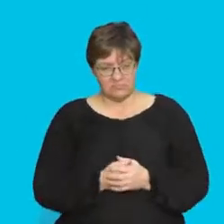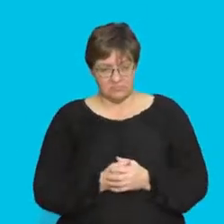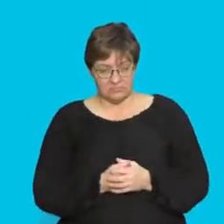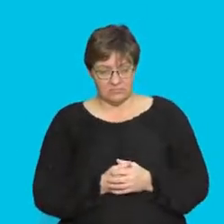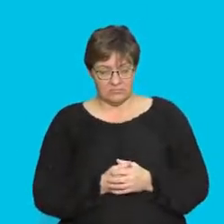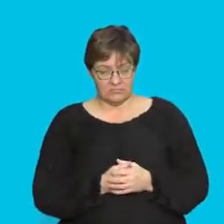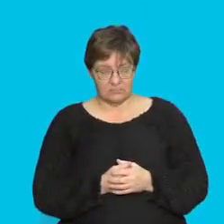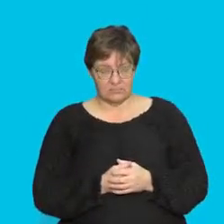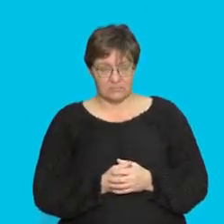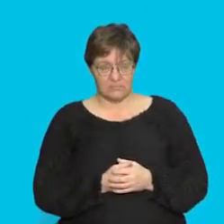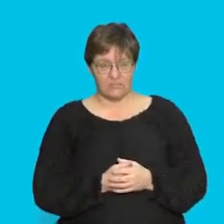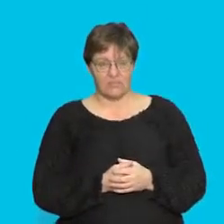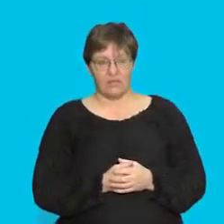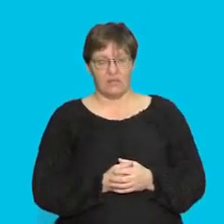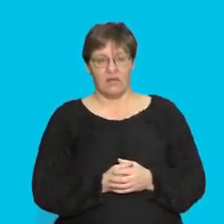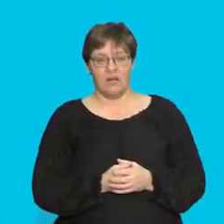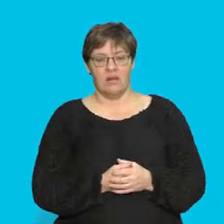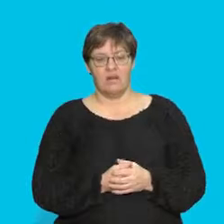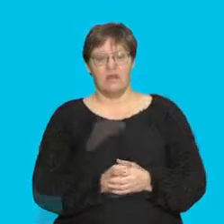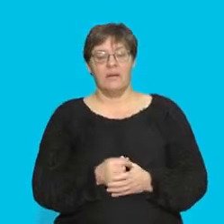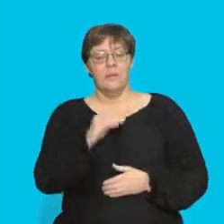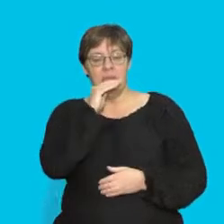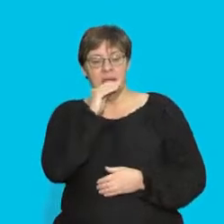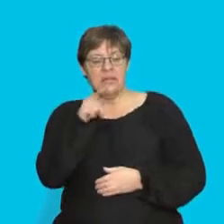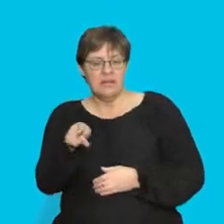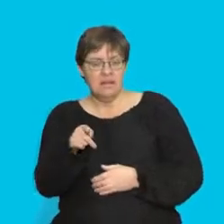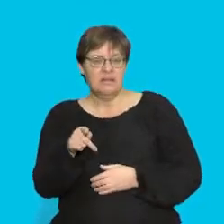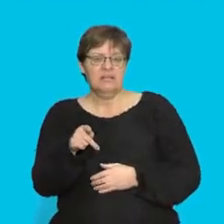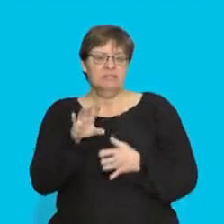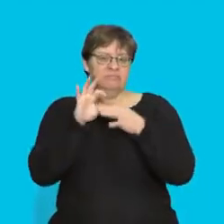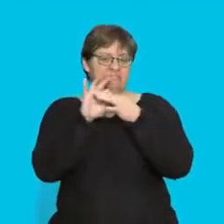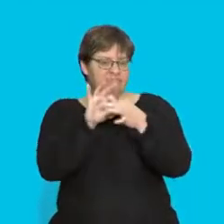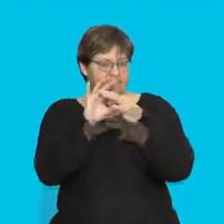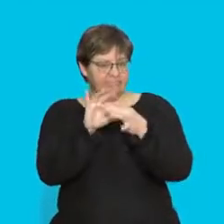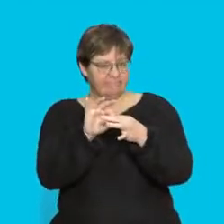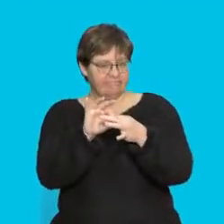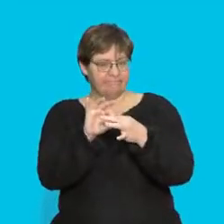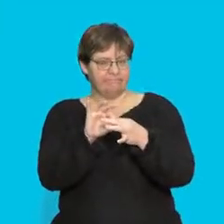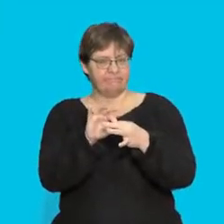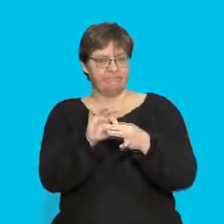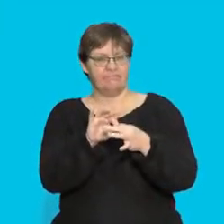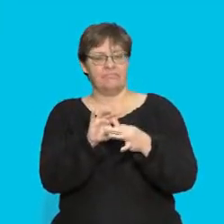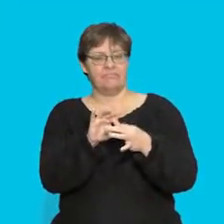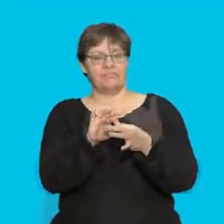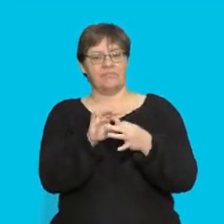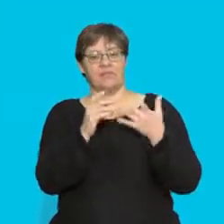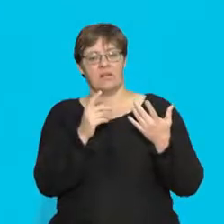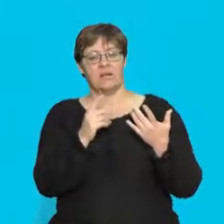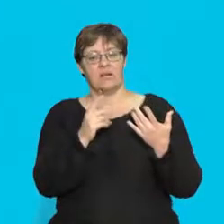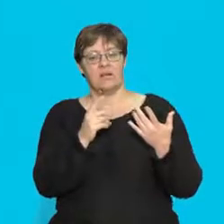way. It's also not benefiting them, but it means that this symbiotic